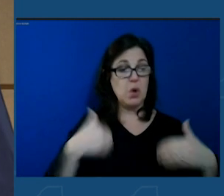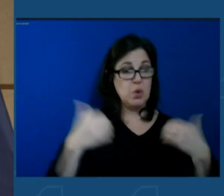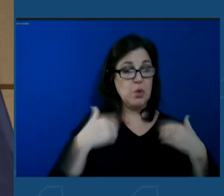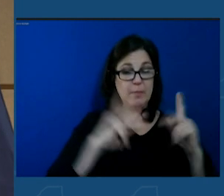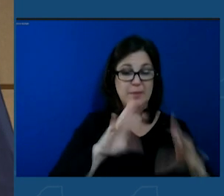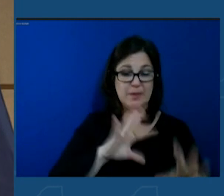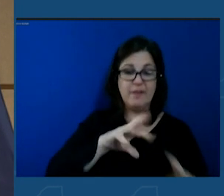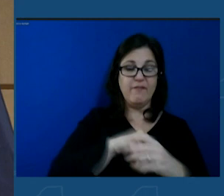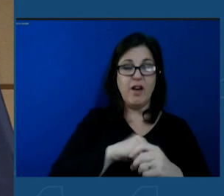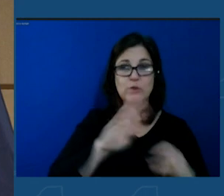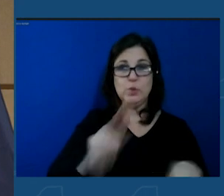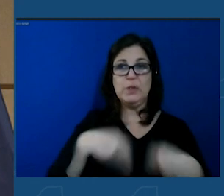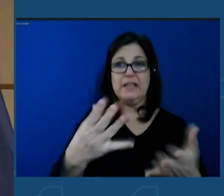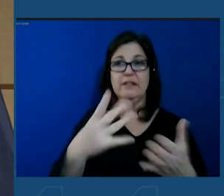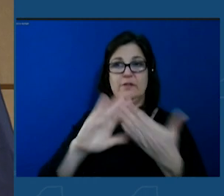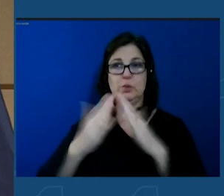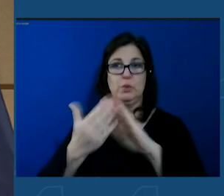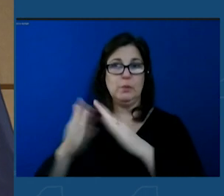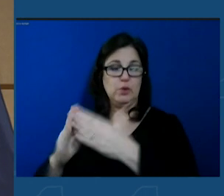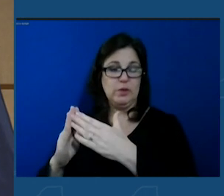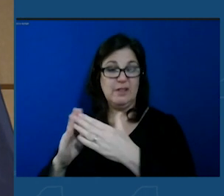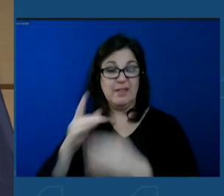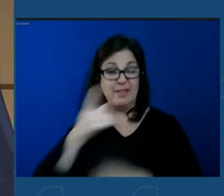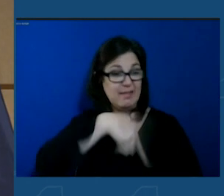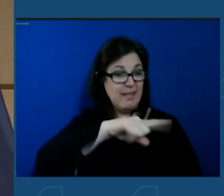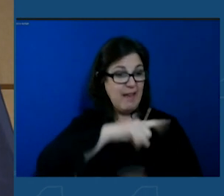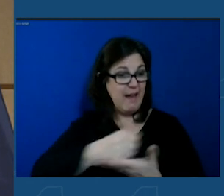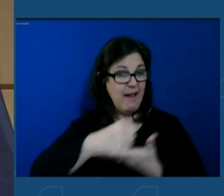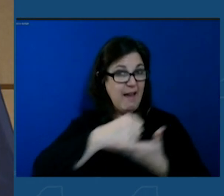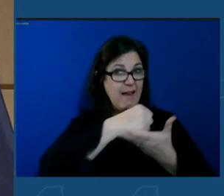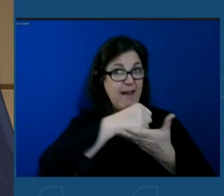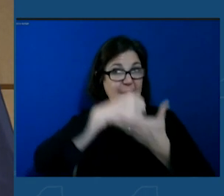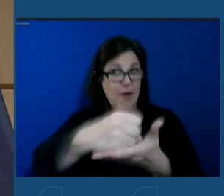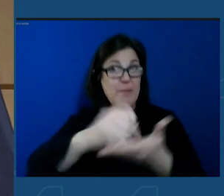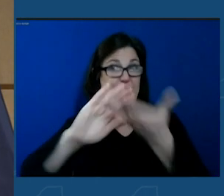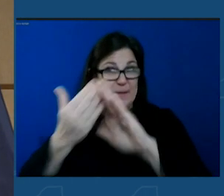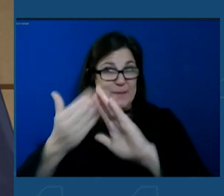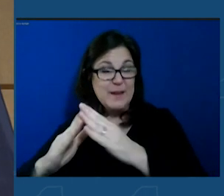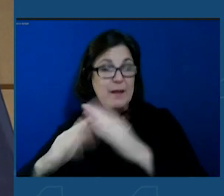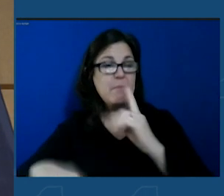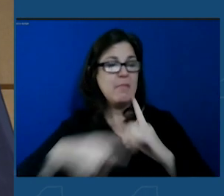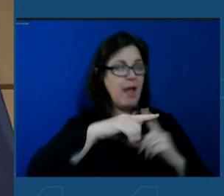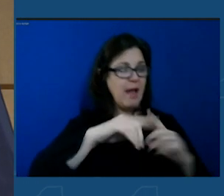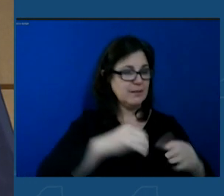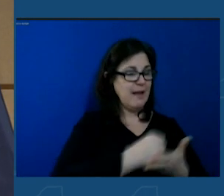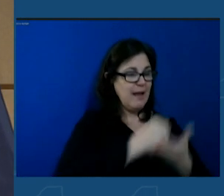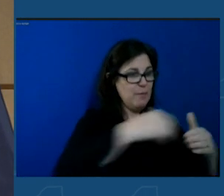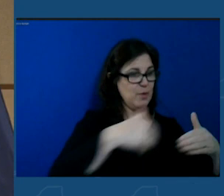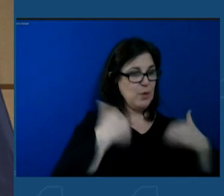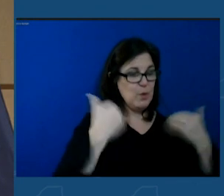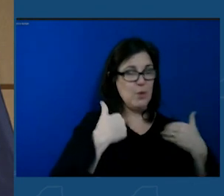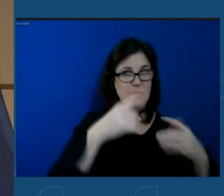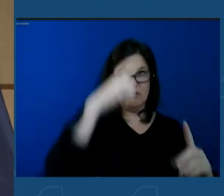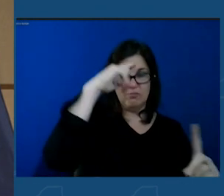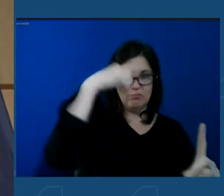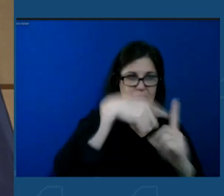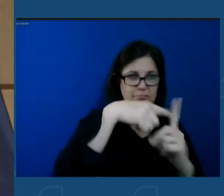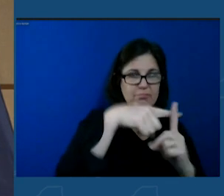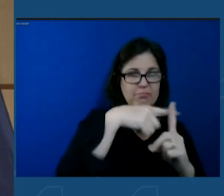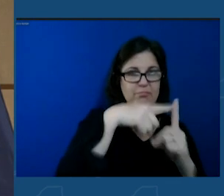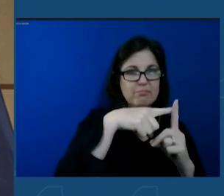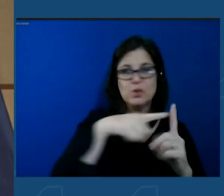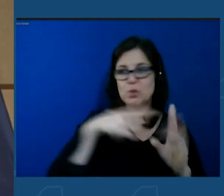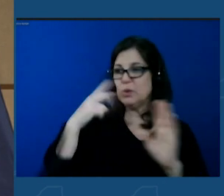community. These things help the youth focus on positivity and filter out the negativity.